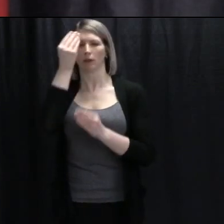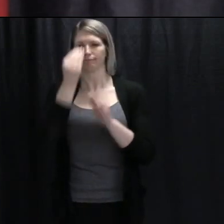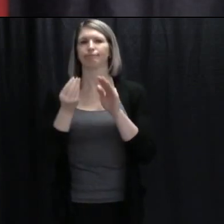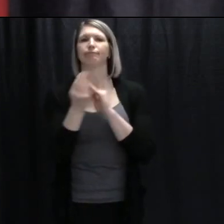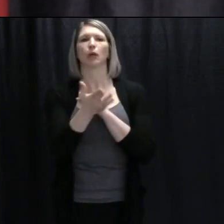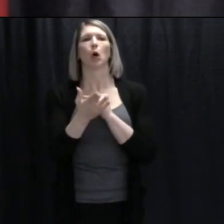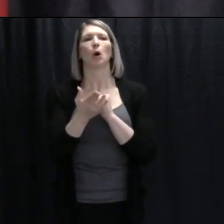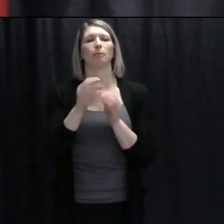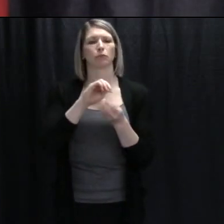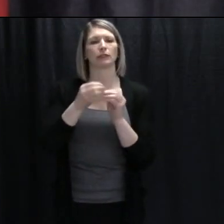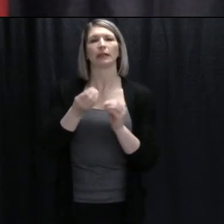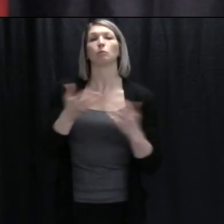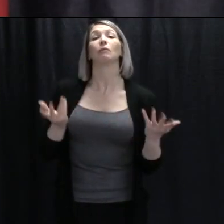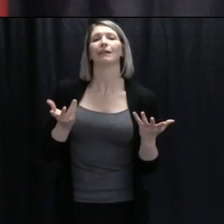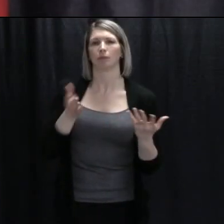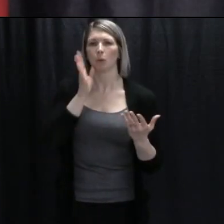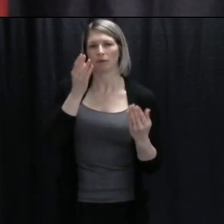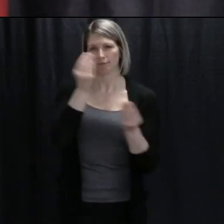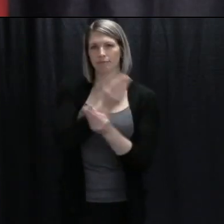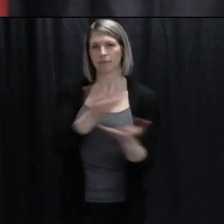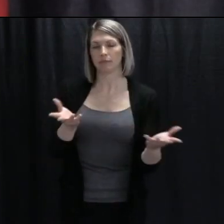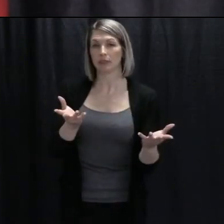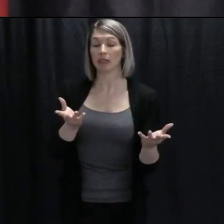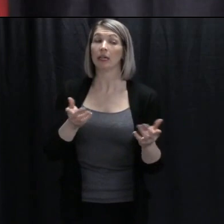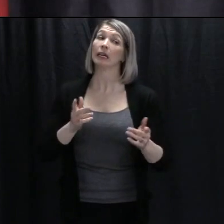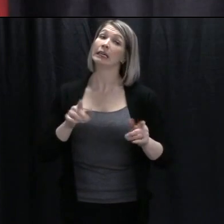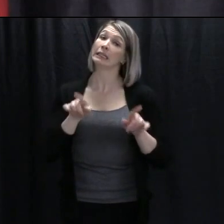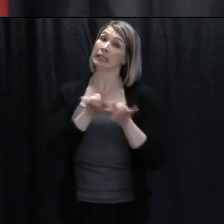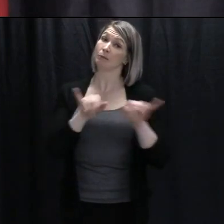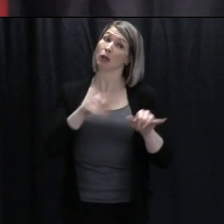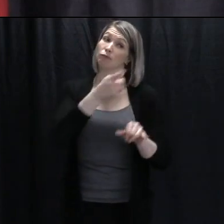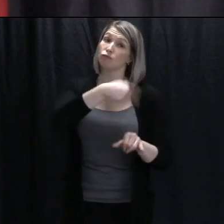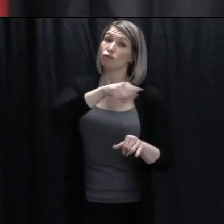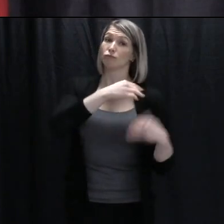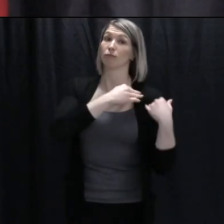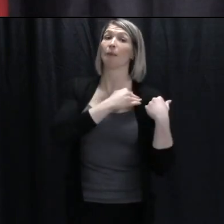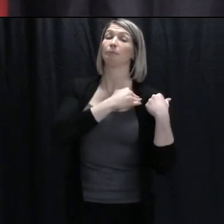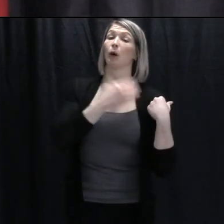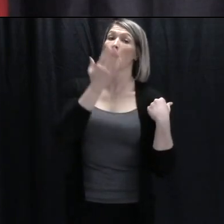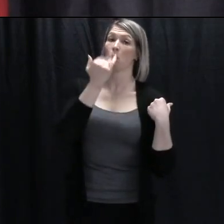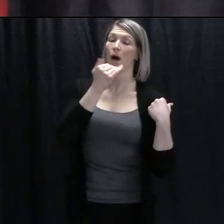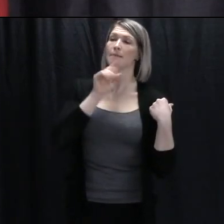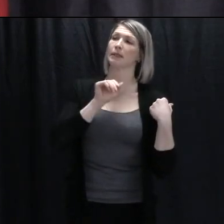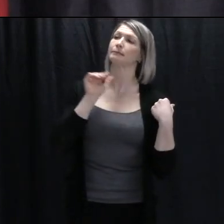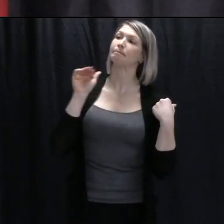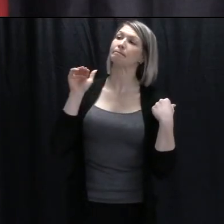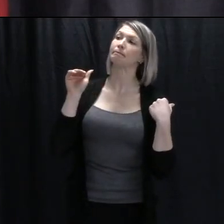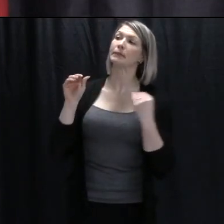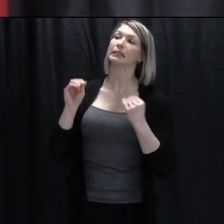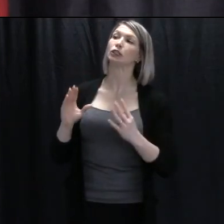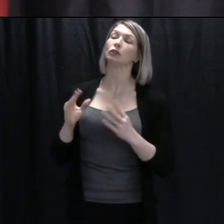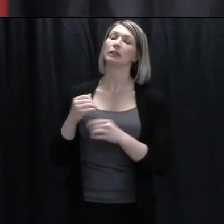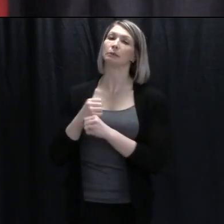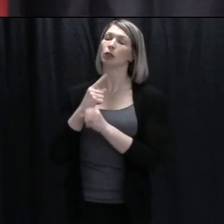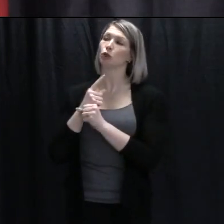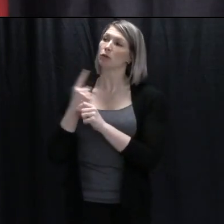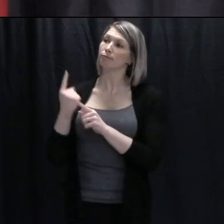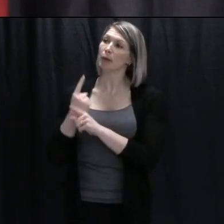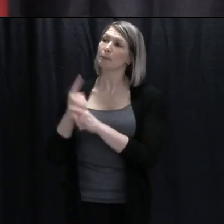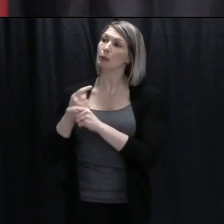students are encouraged to engage with their teachers to ensure they maximize their opportunities with respect